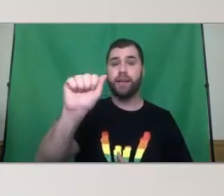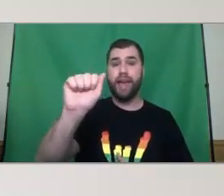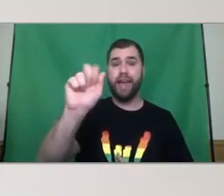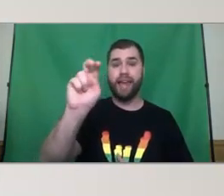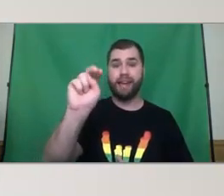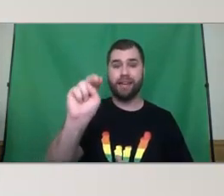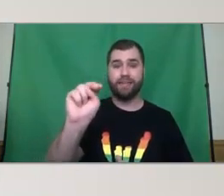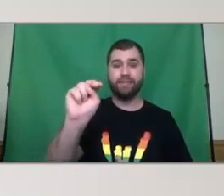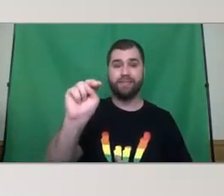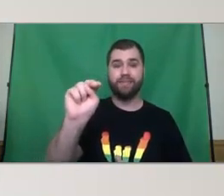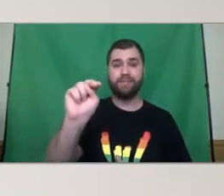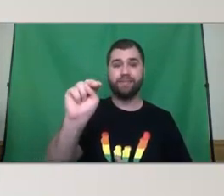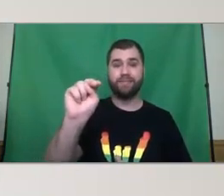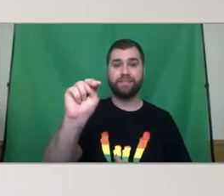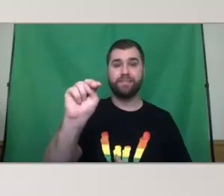Can.